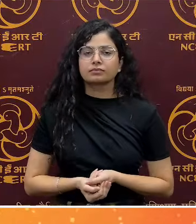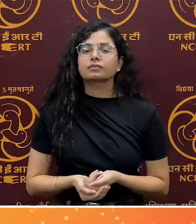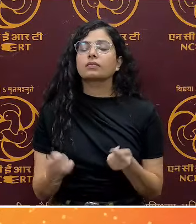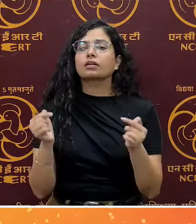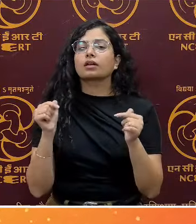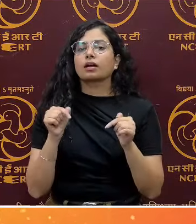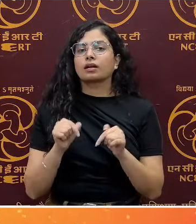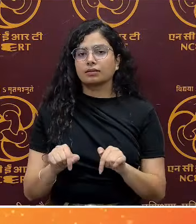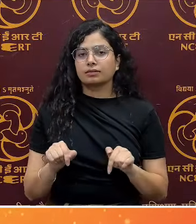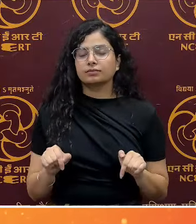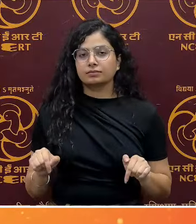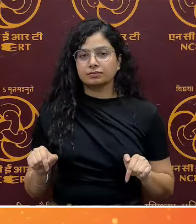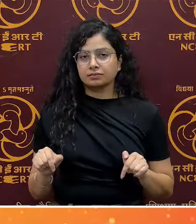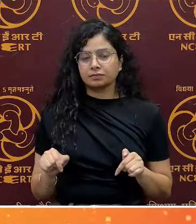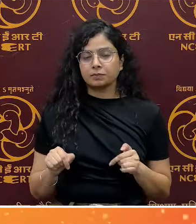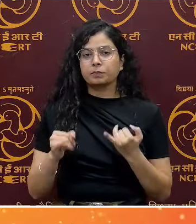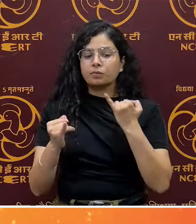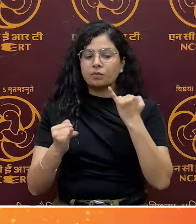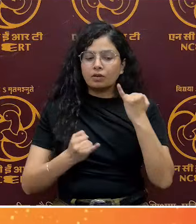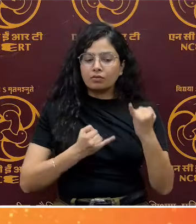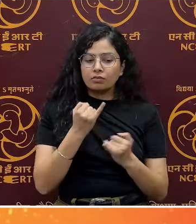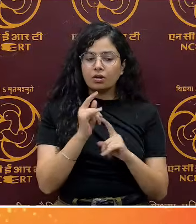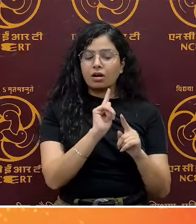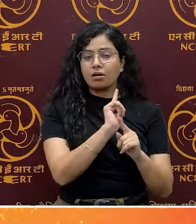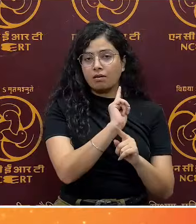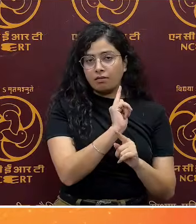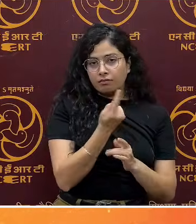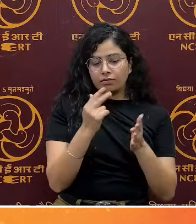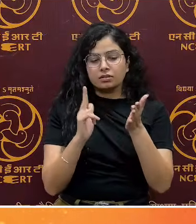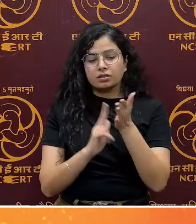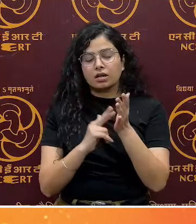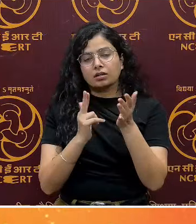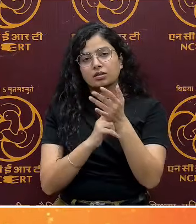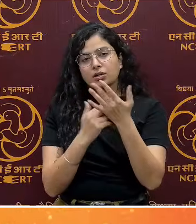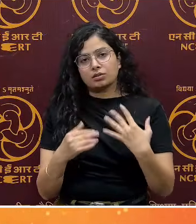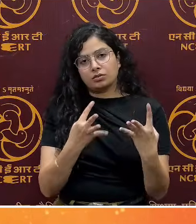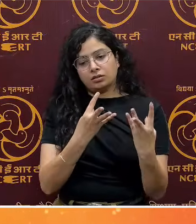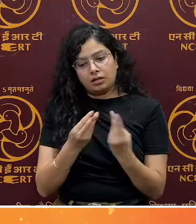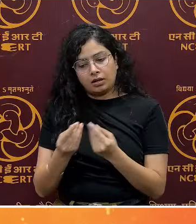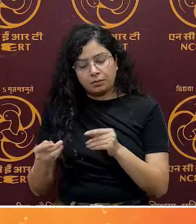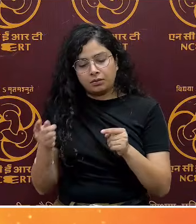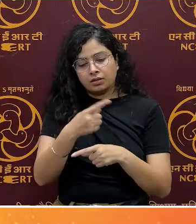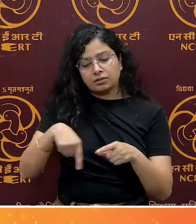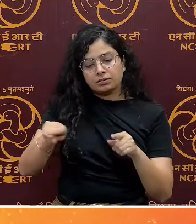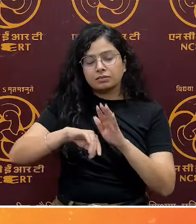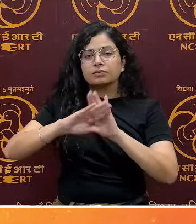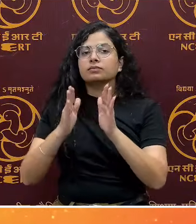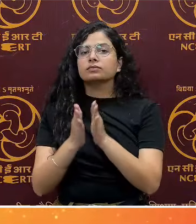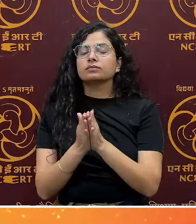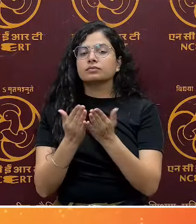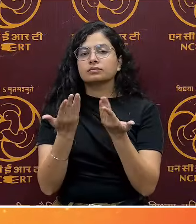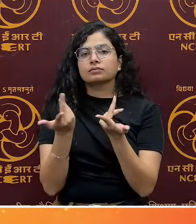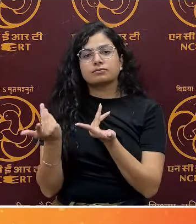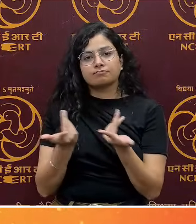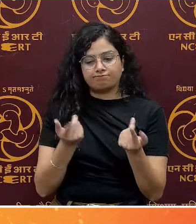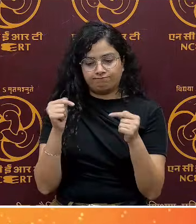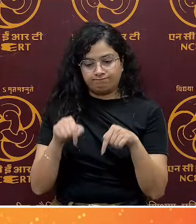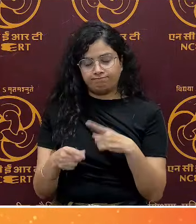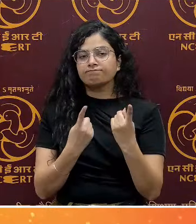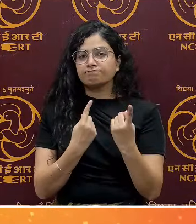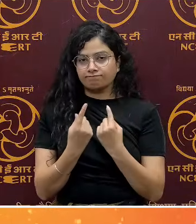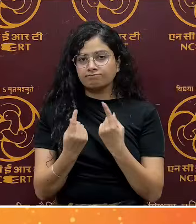we are going to find the sum of the first n natural numbers, this first sequence, first arithmetic progression.